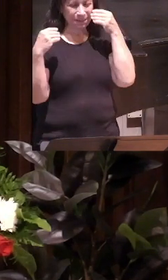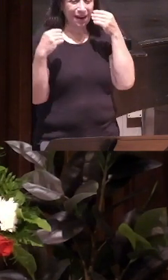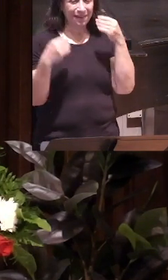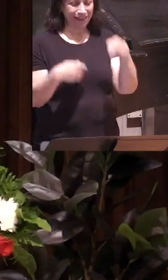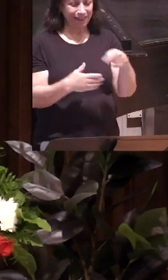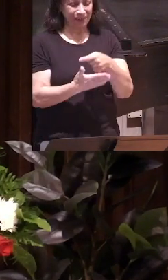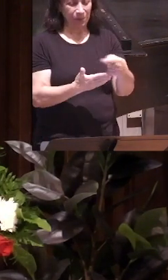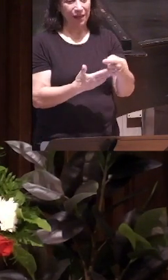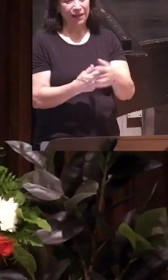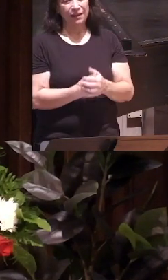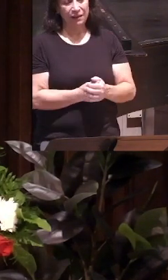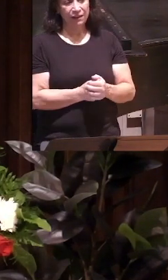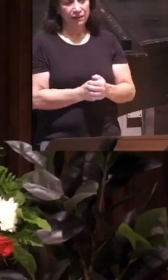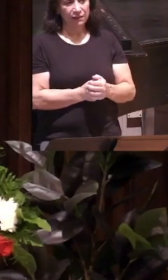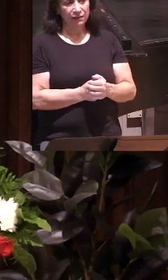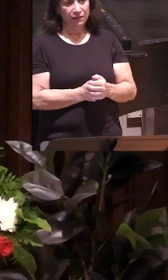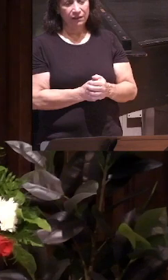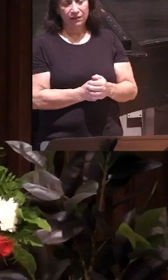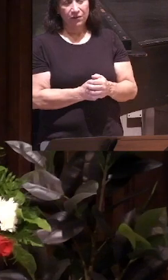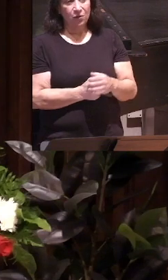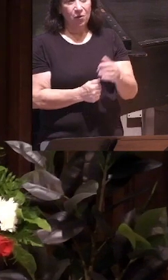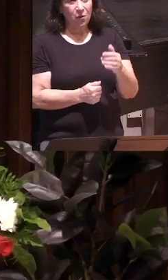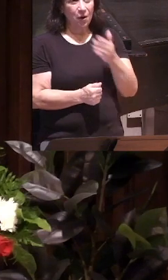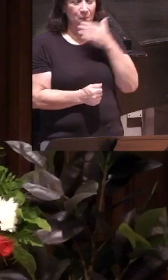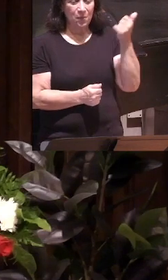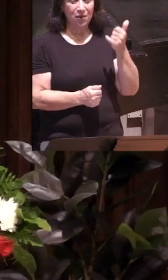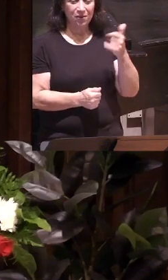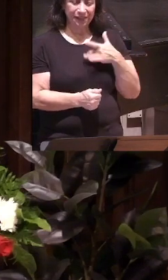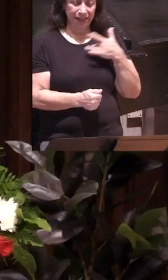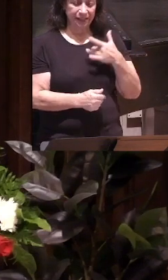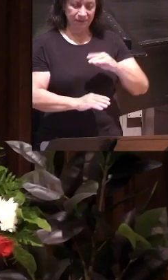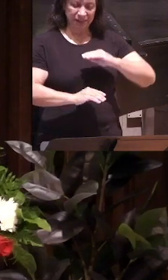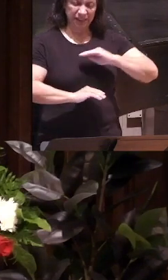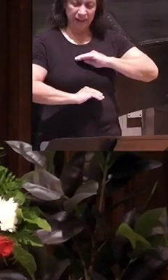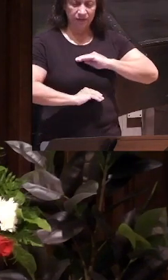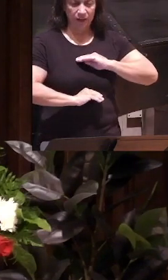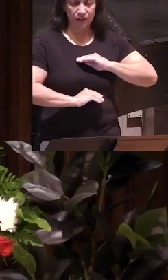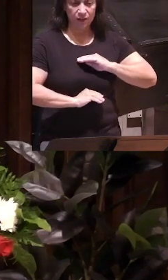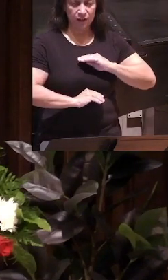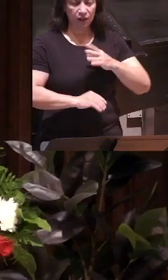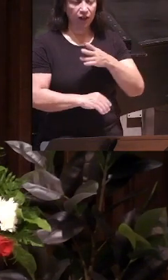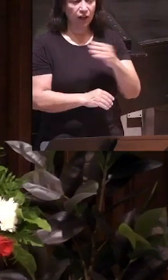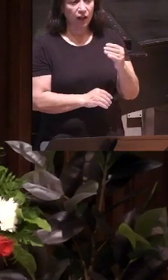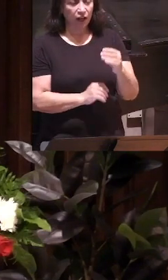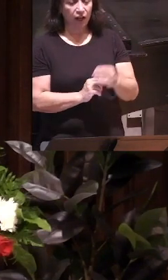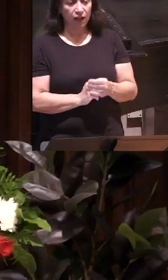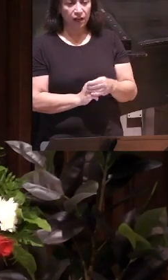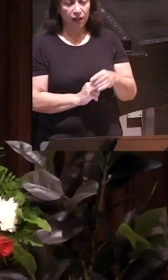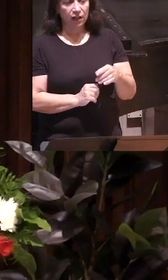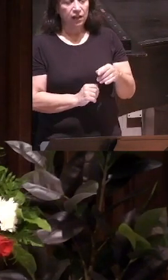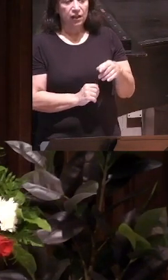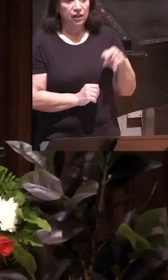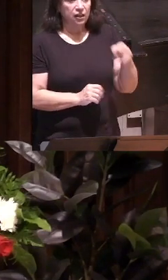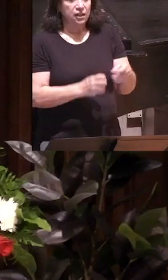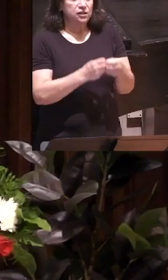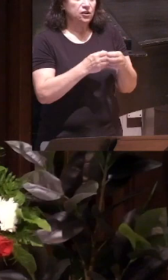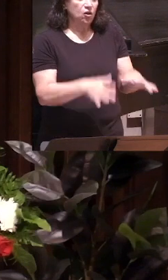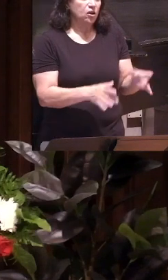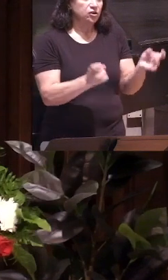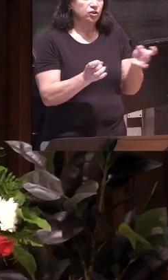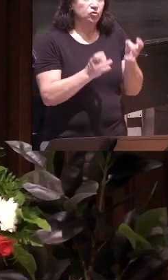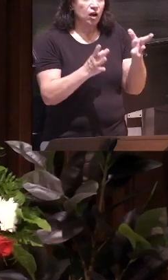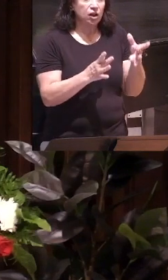entire week, a greater sense of satisfaction in this loss and that this